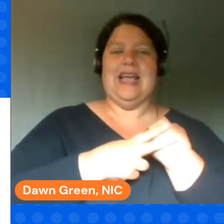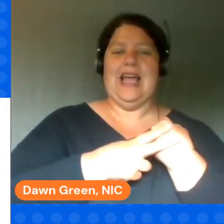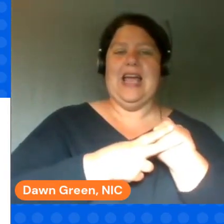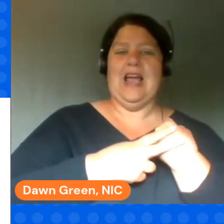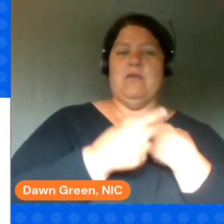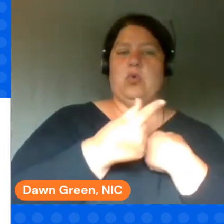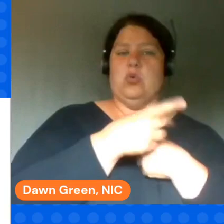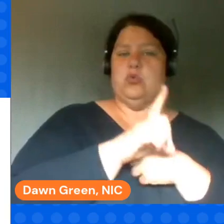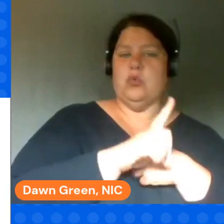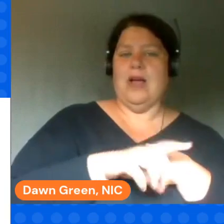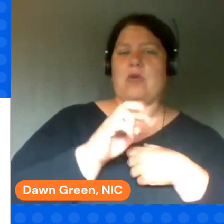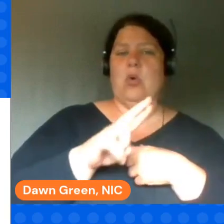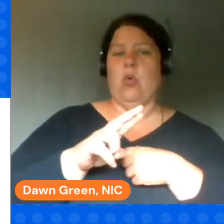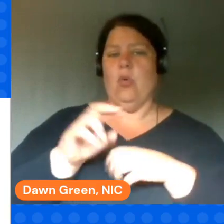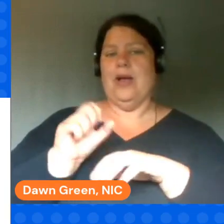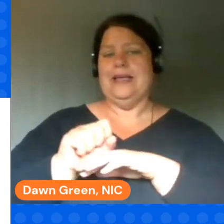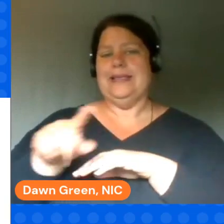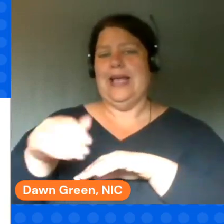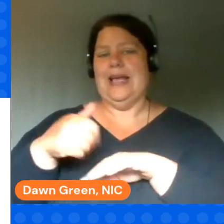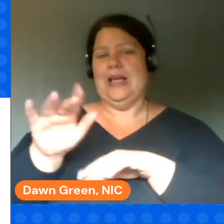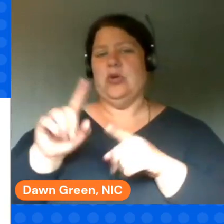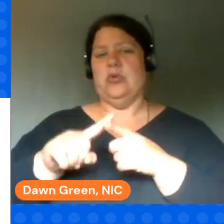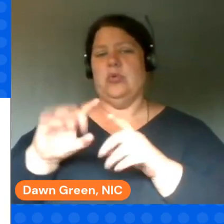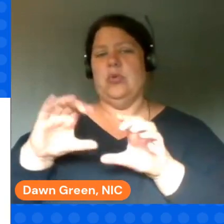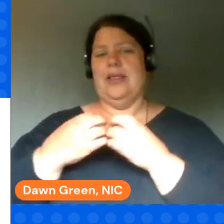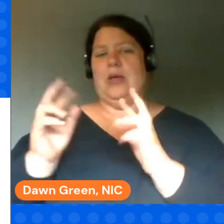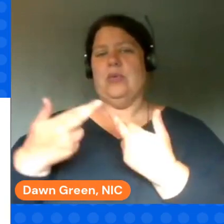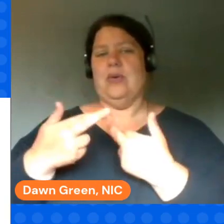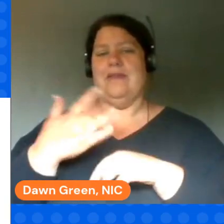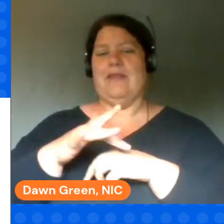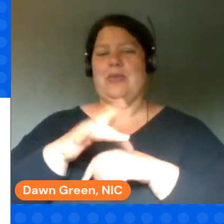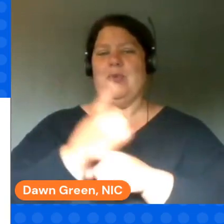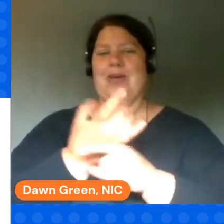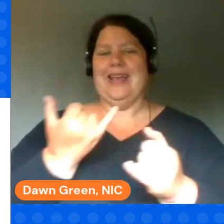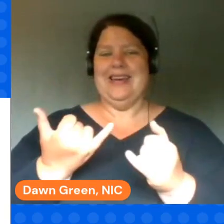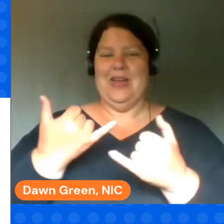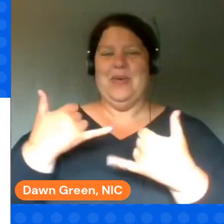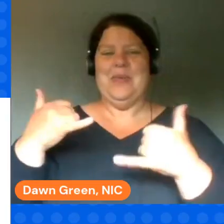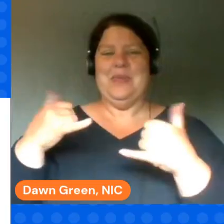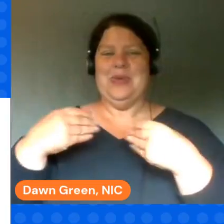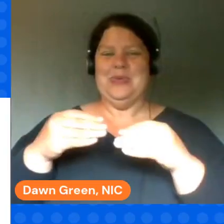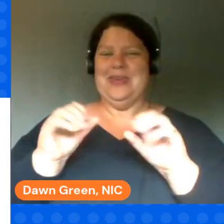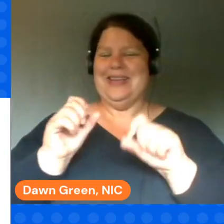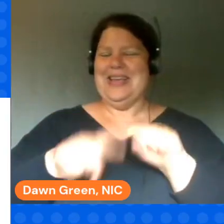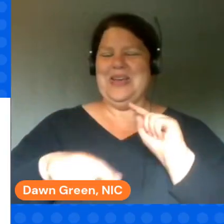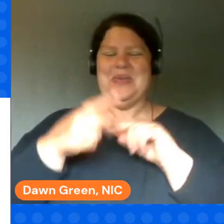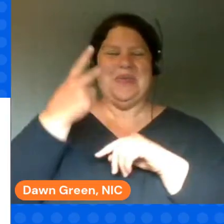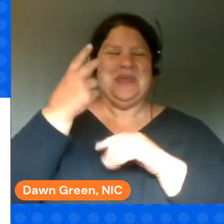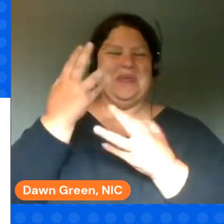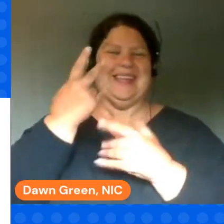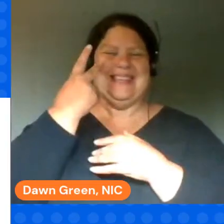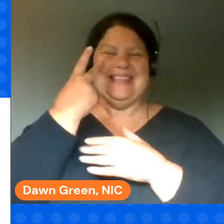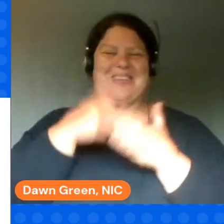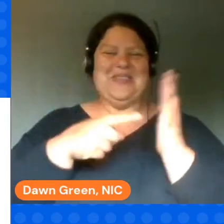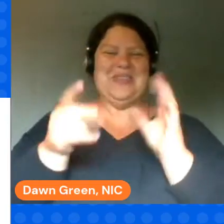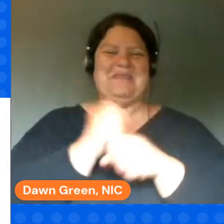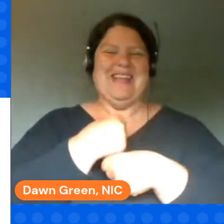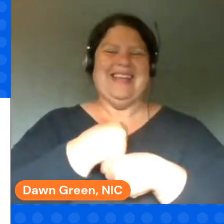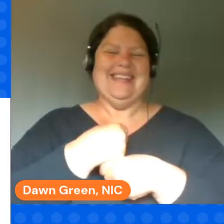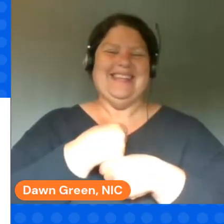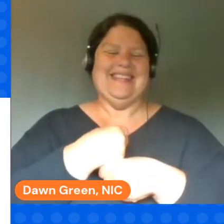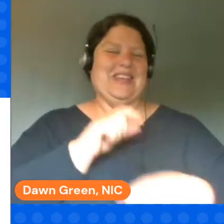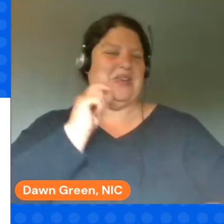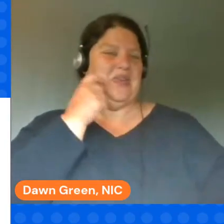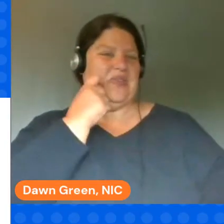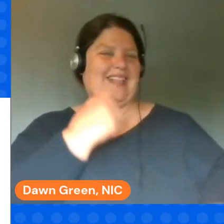to Google Classroom. It's available right now in the Google Play Store. We can't wait to see what you'll create. Cool. And the last